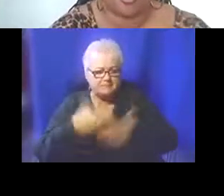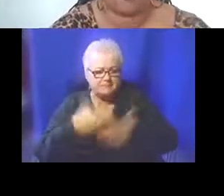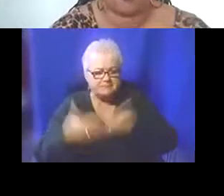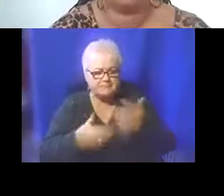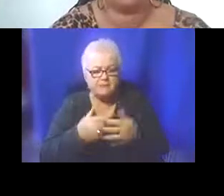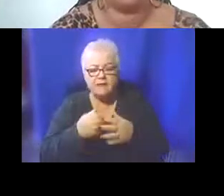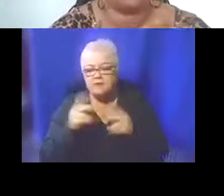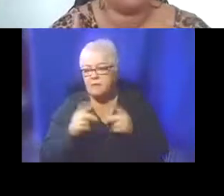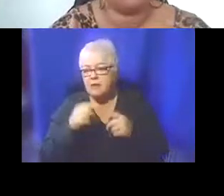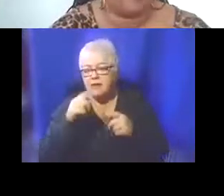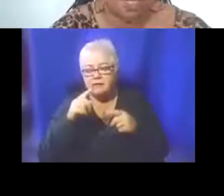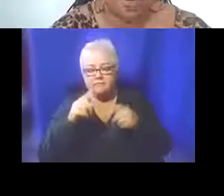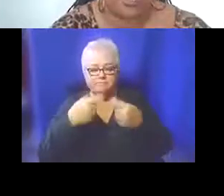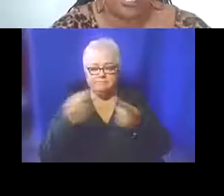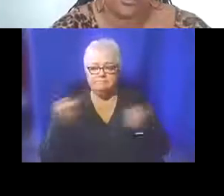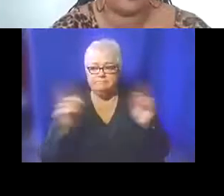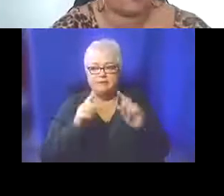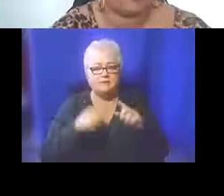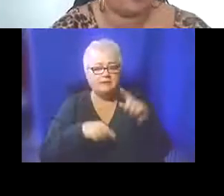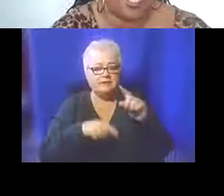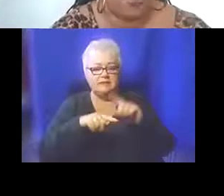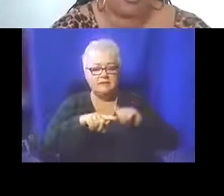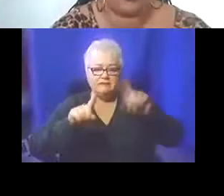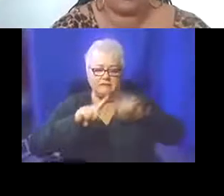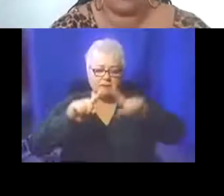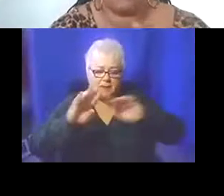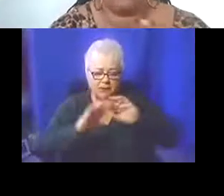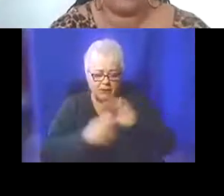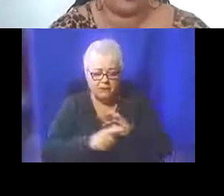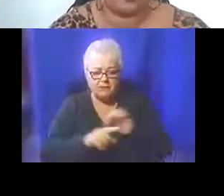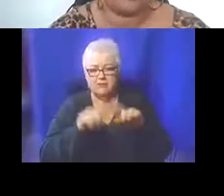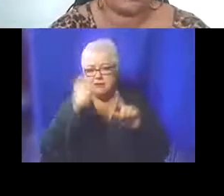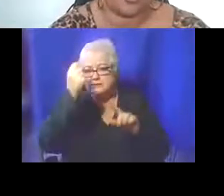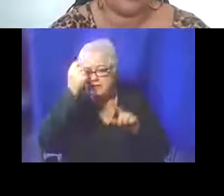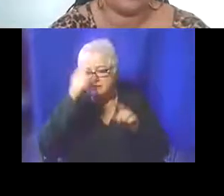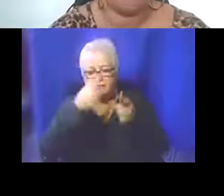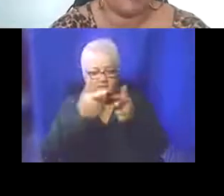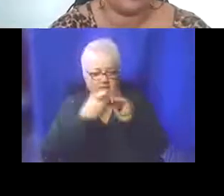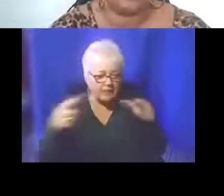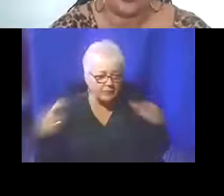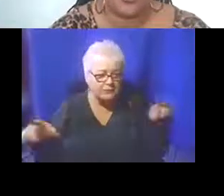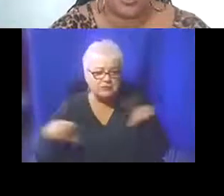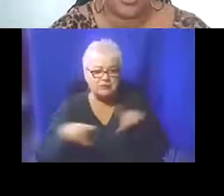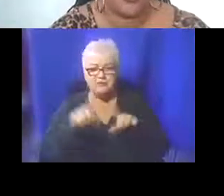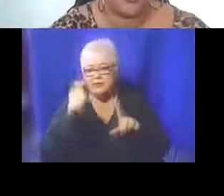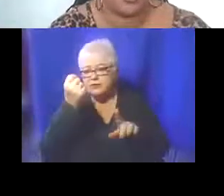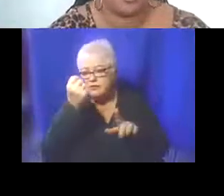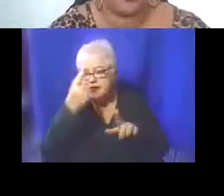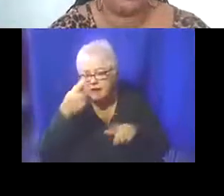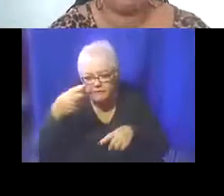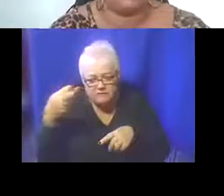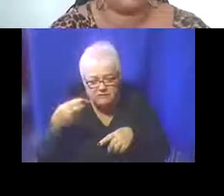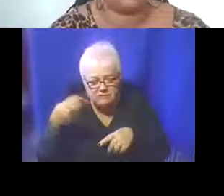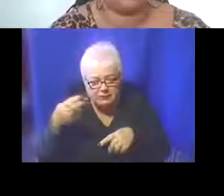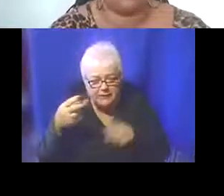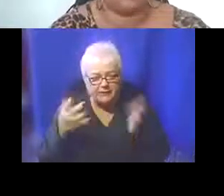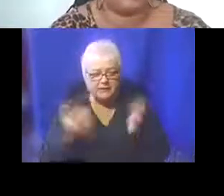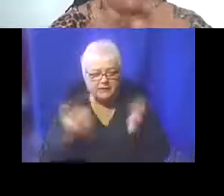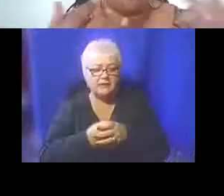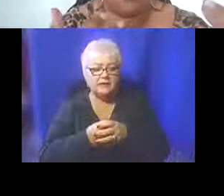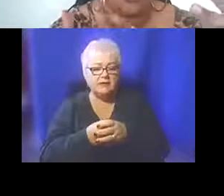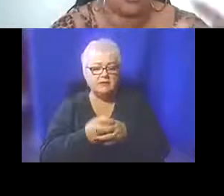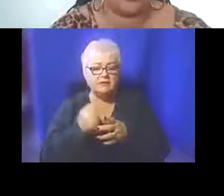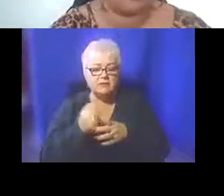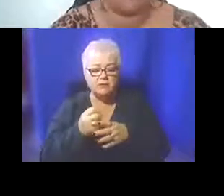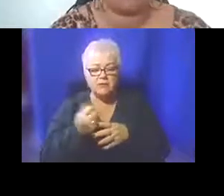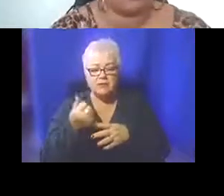different backgrounds with different understandings about language, with different understandings about history, and